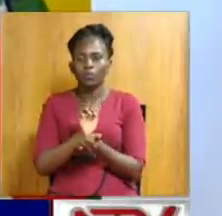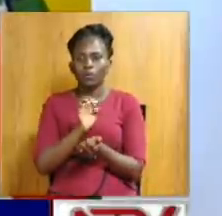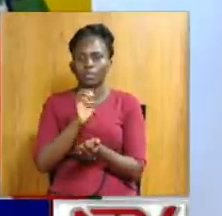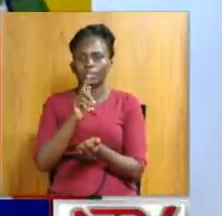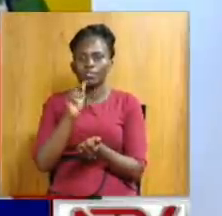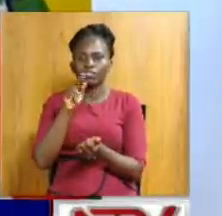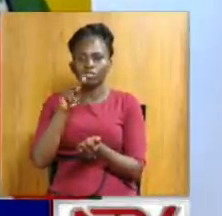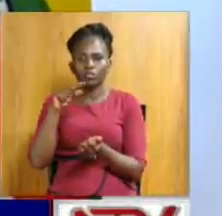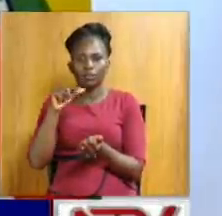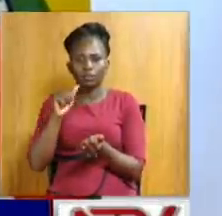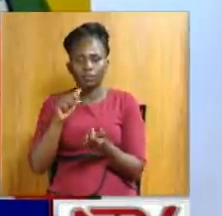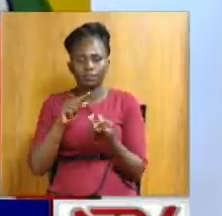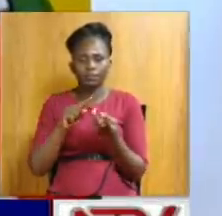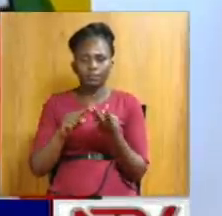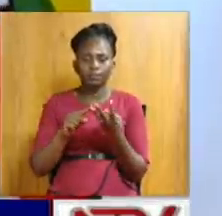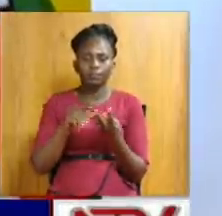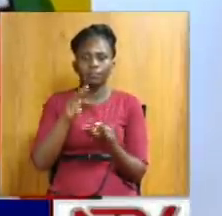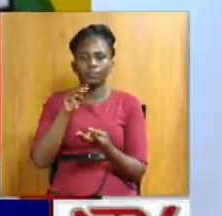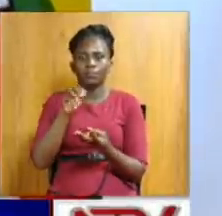Mans Tumbwene,